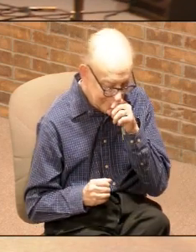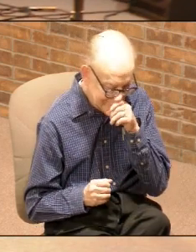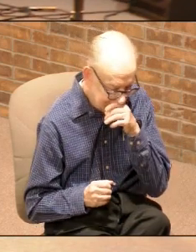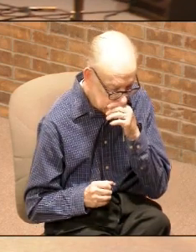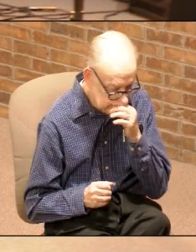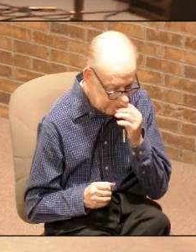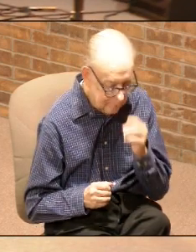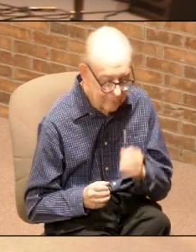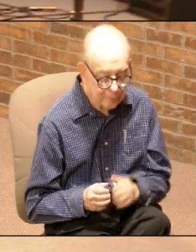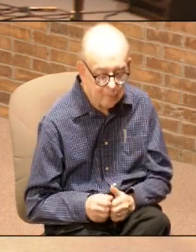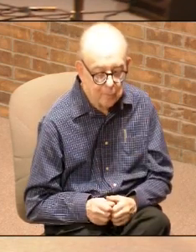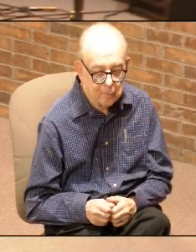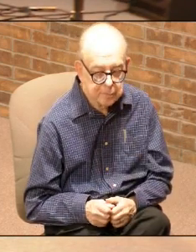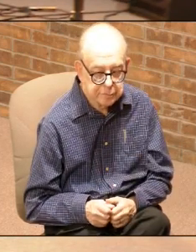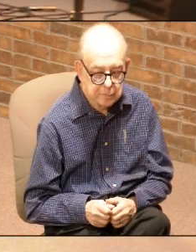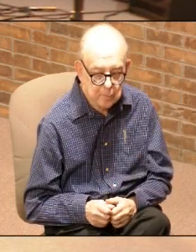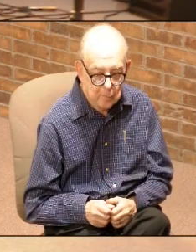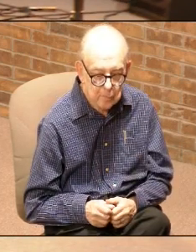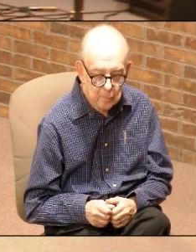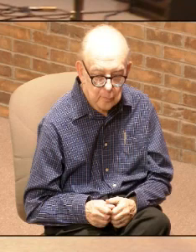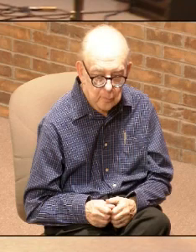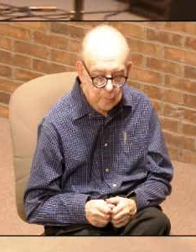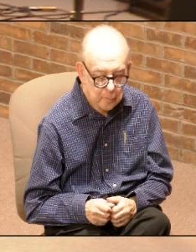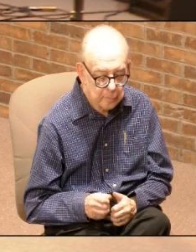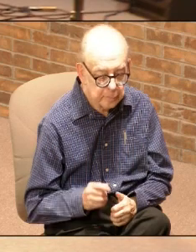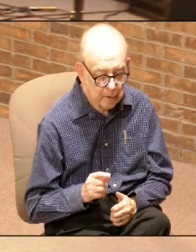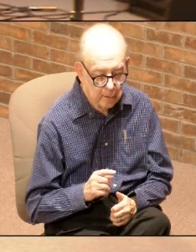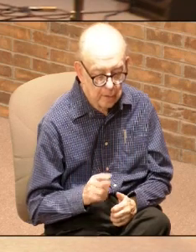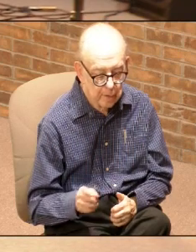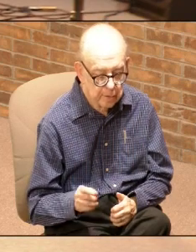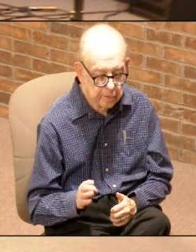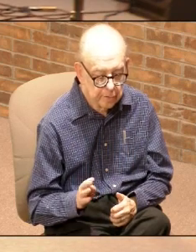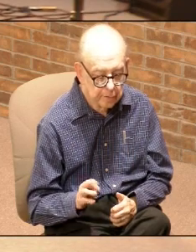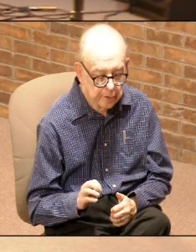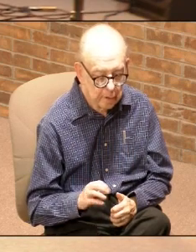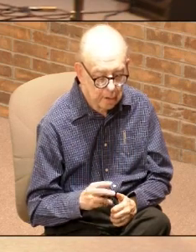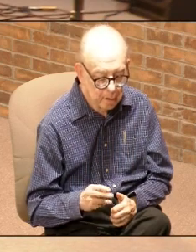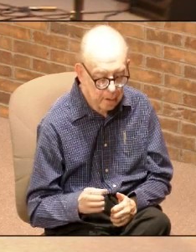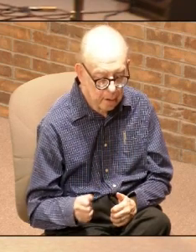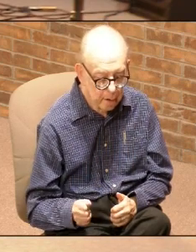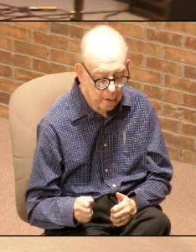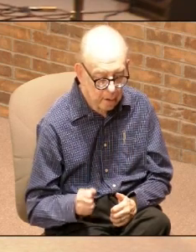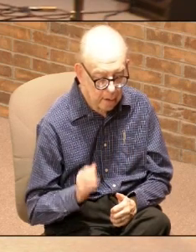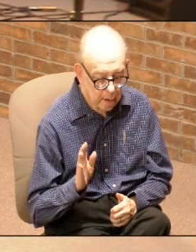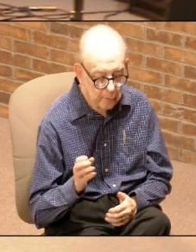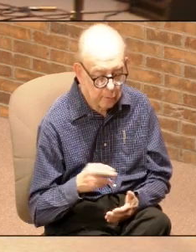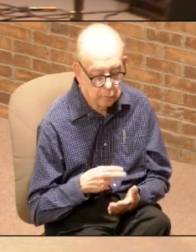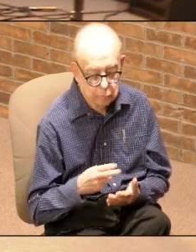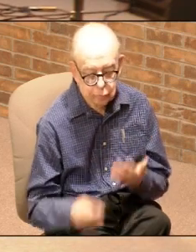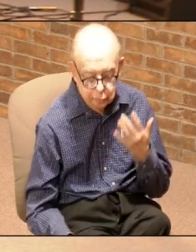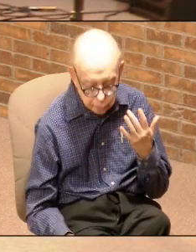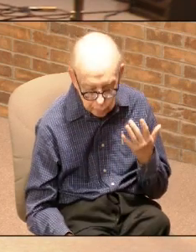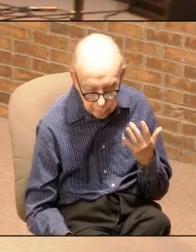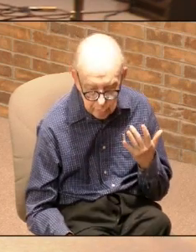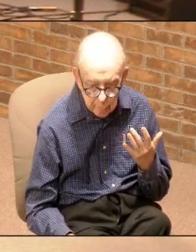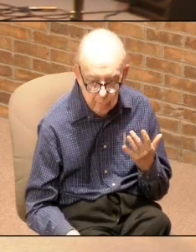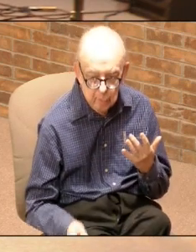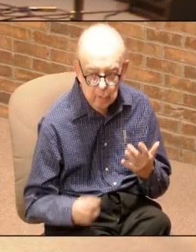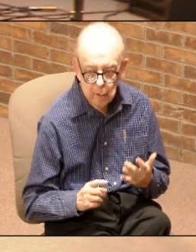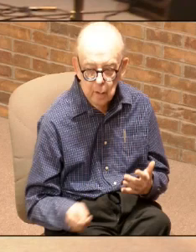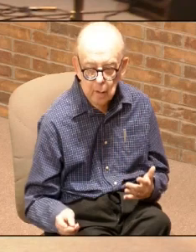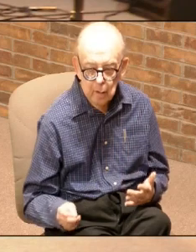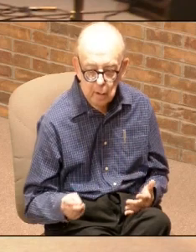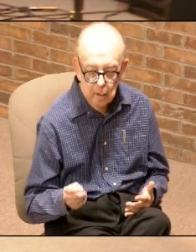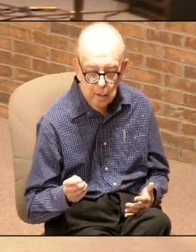with the trunk. They're just a branch. And they'll fall away. They were